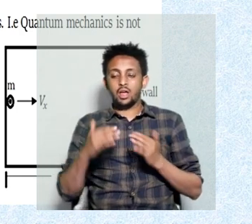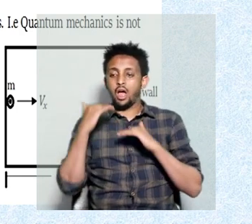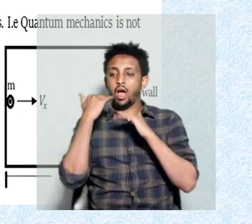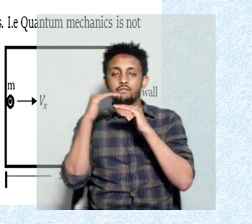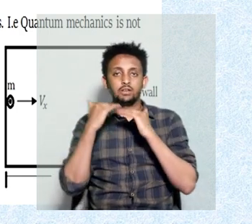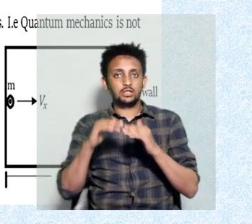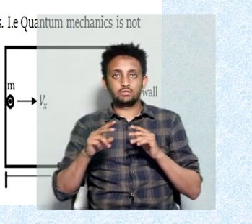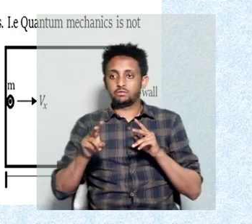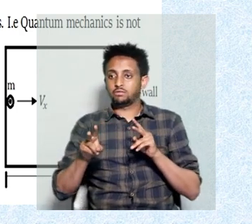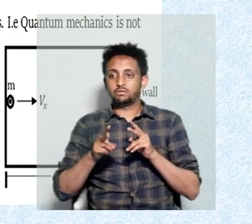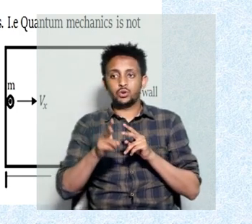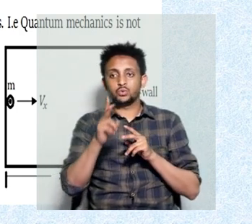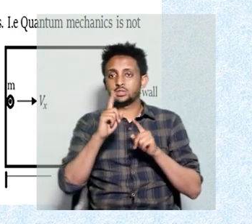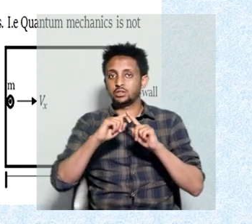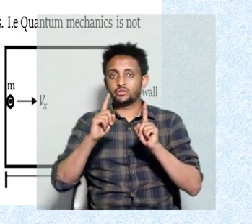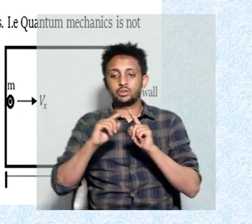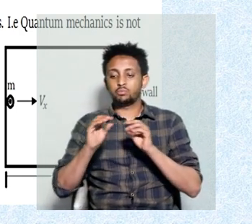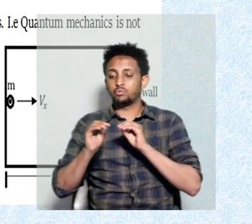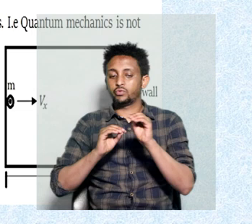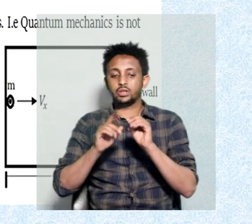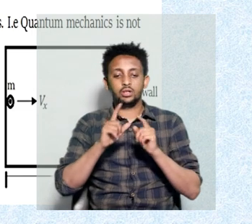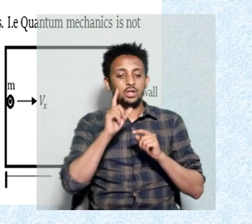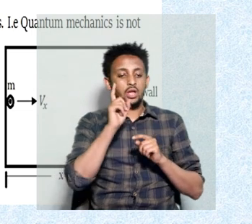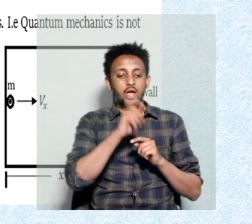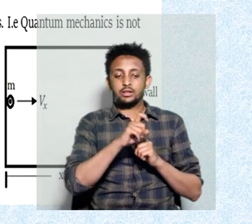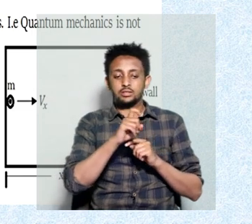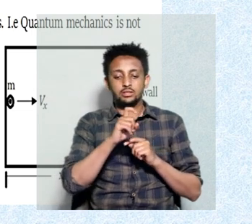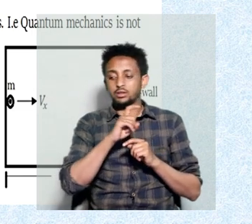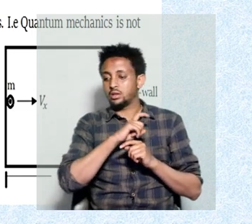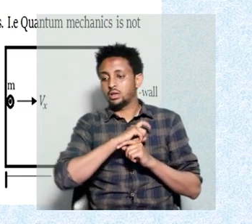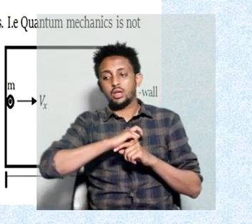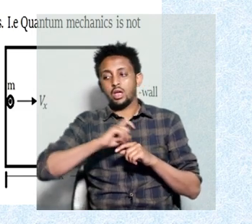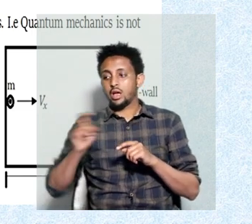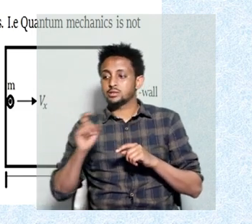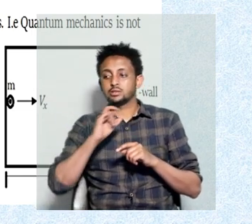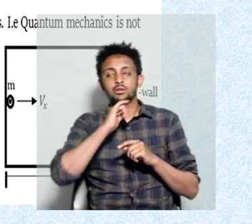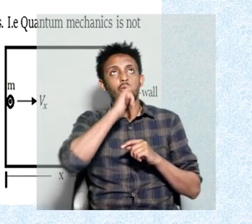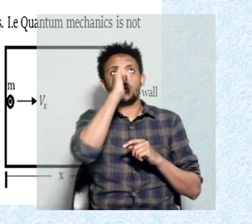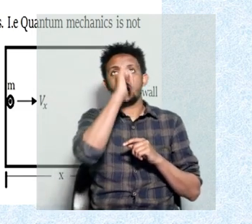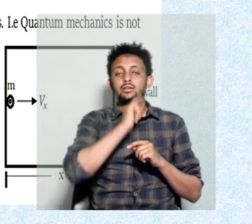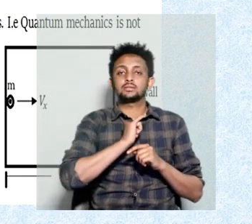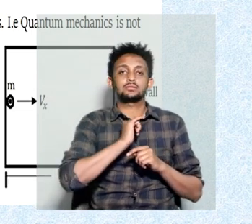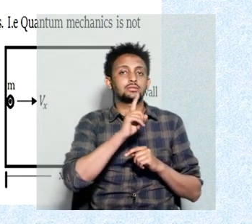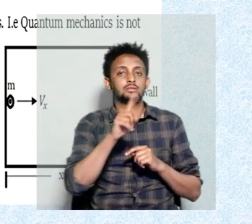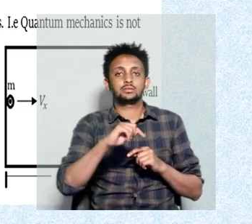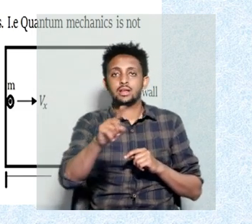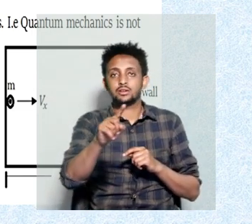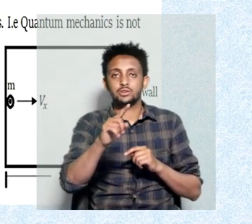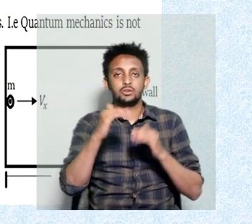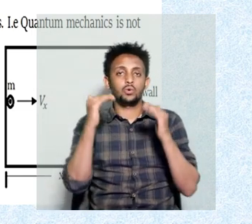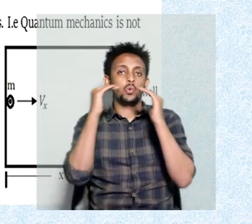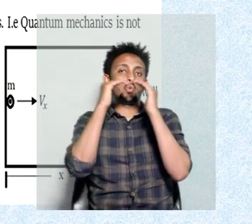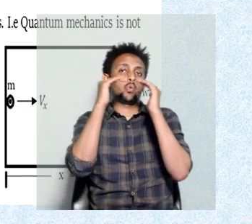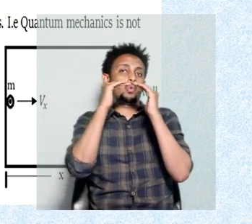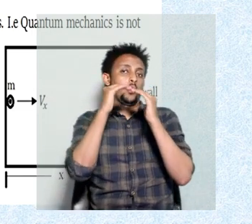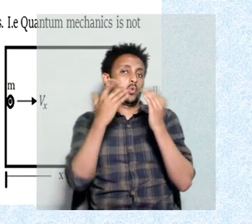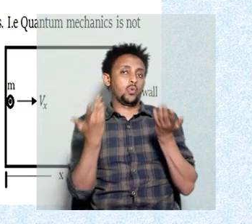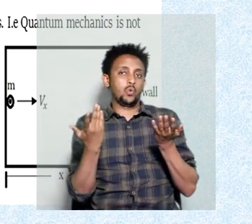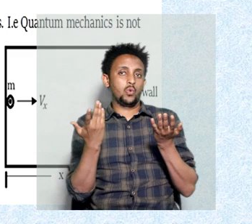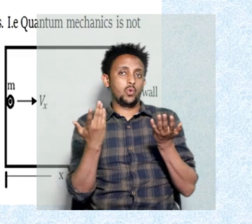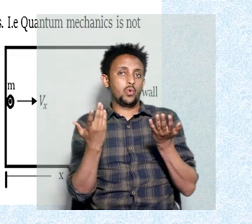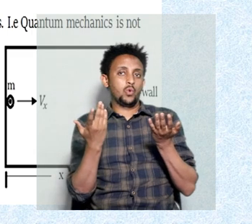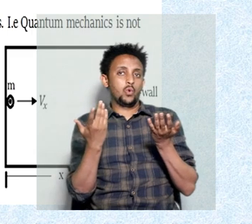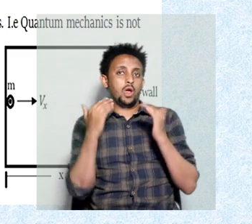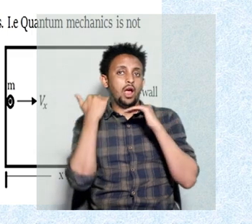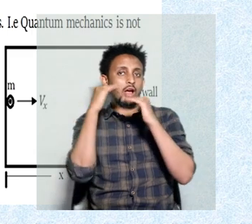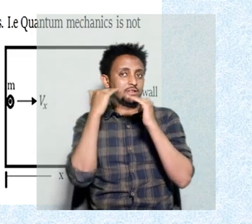velocity of the particles are moving along the x-axis, y-axis, and z-axis is going to be equal. Okay? The